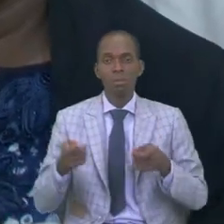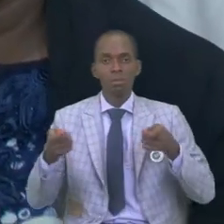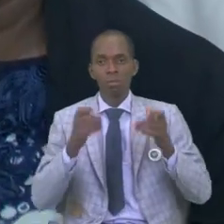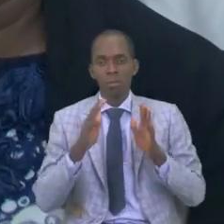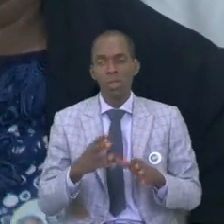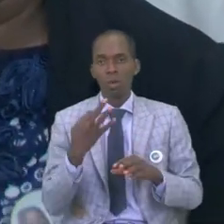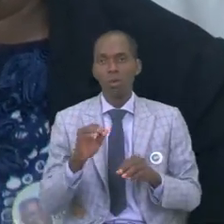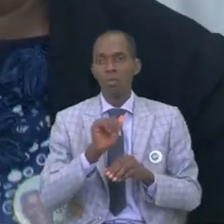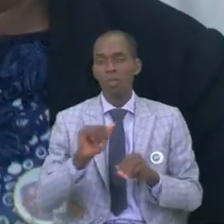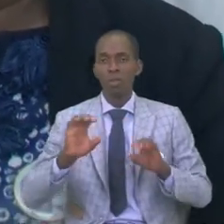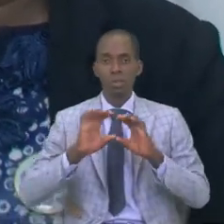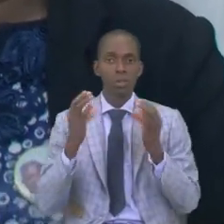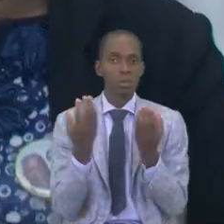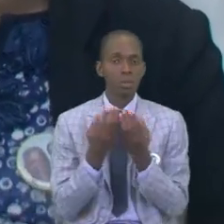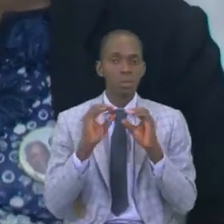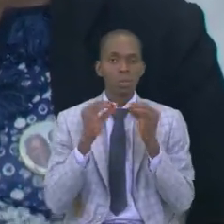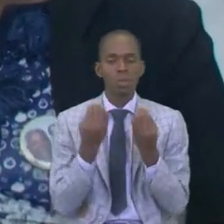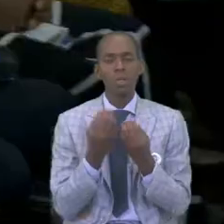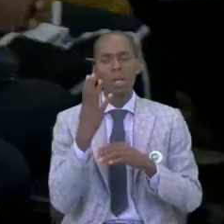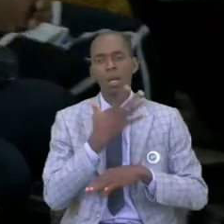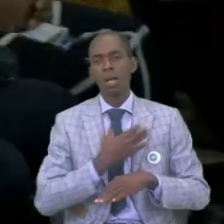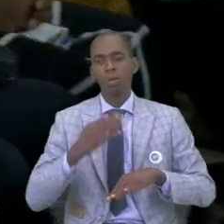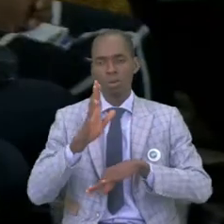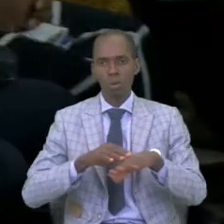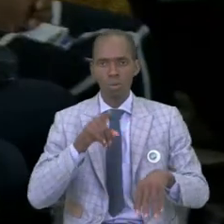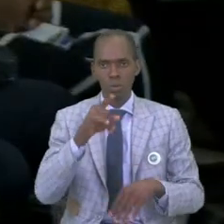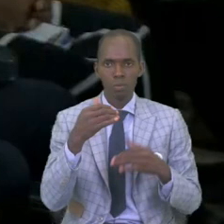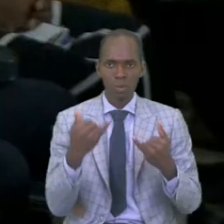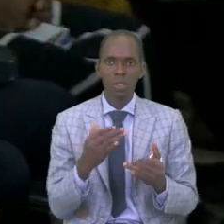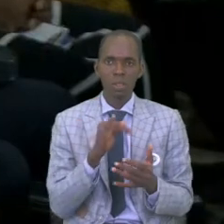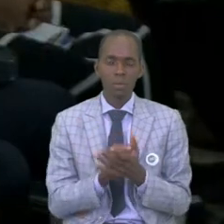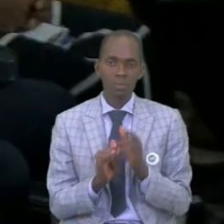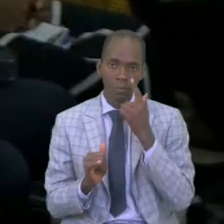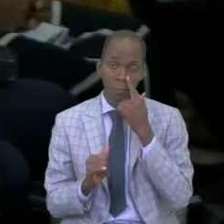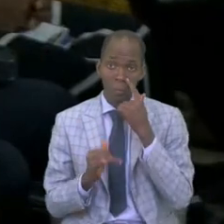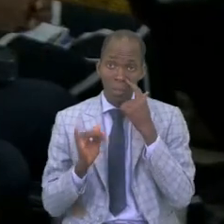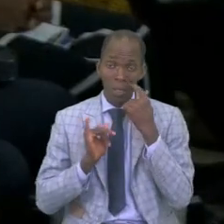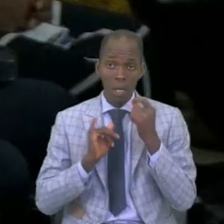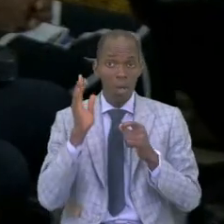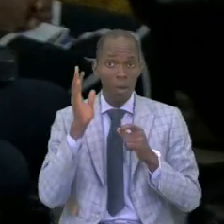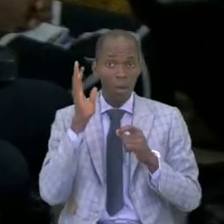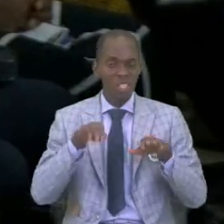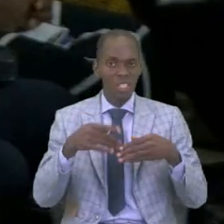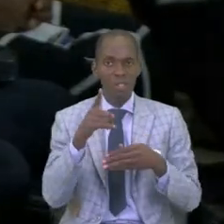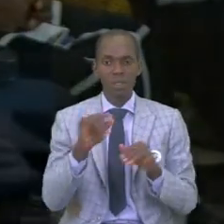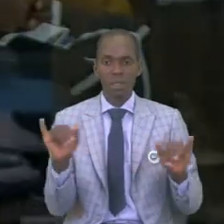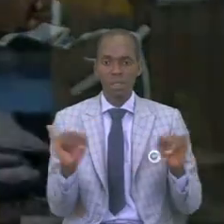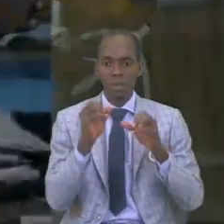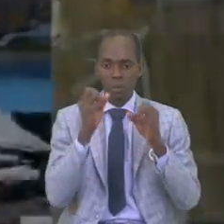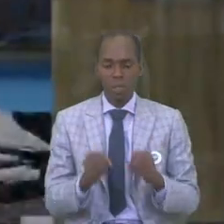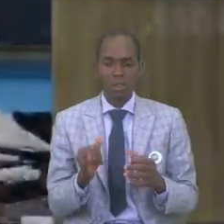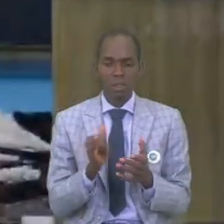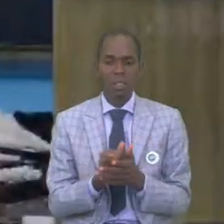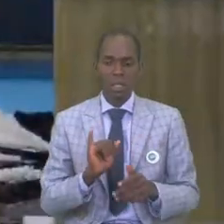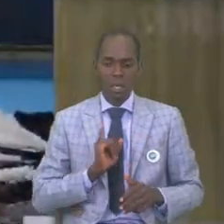organization, he calls you and he says, now I'm going to give you the same power as I have. What does that